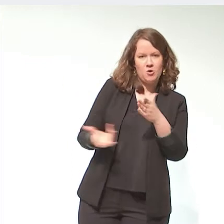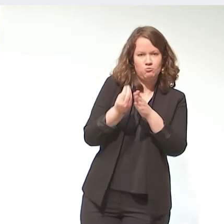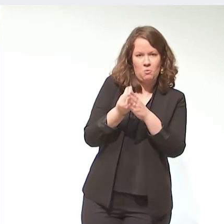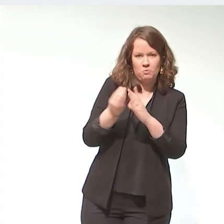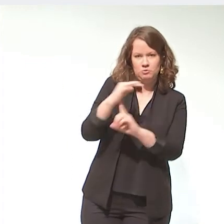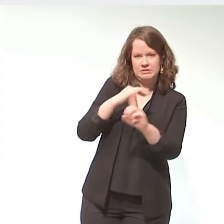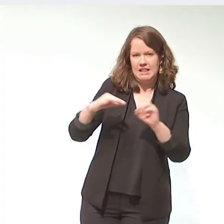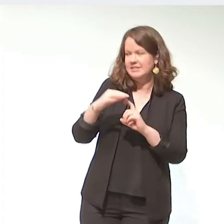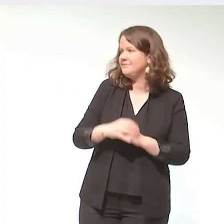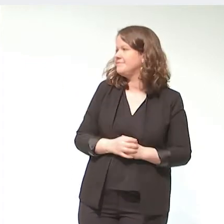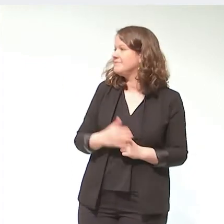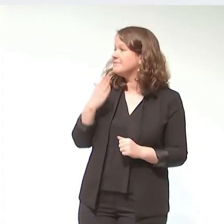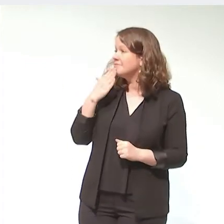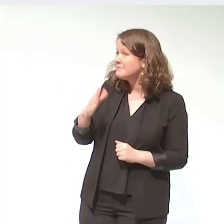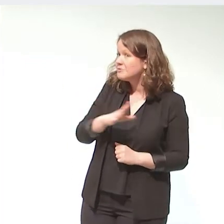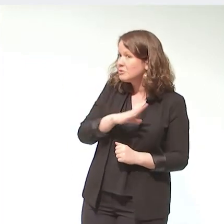in Portugal.